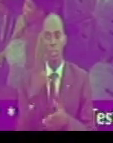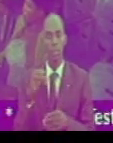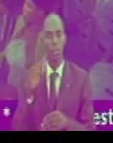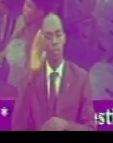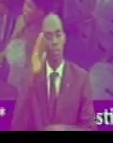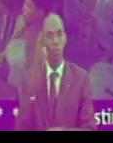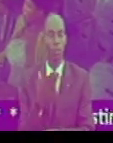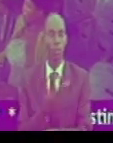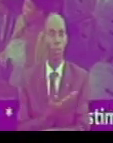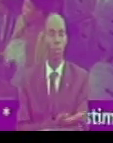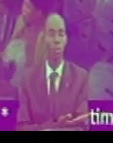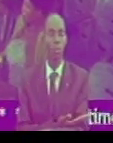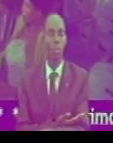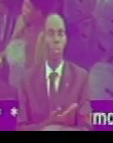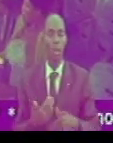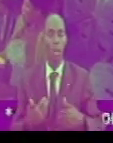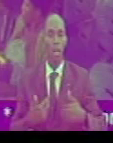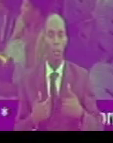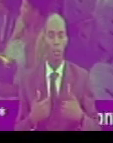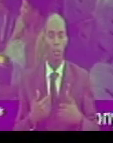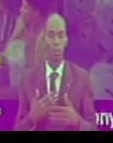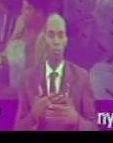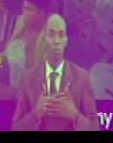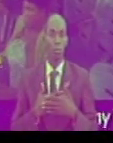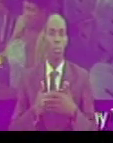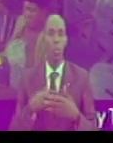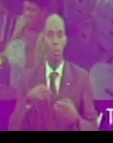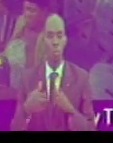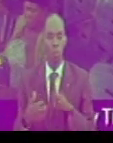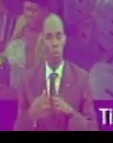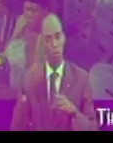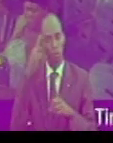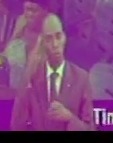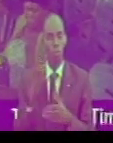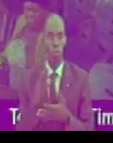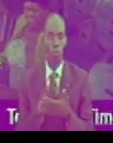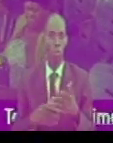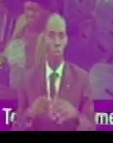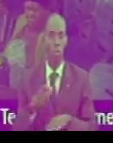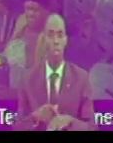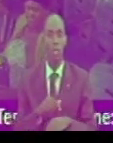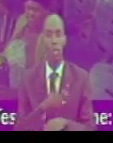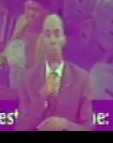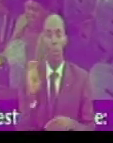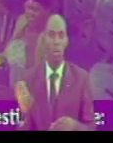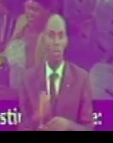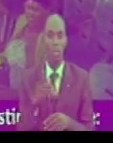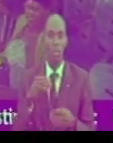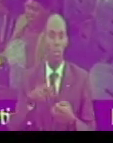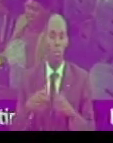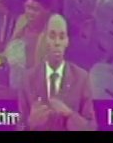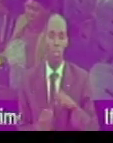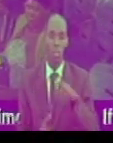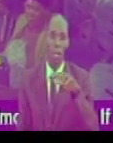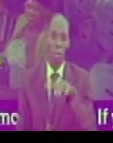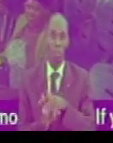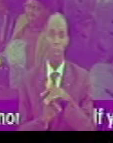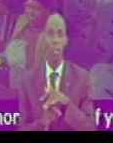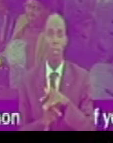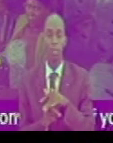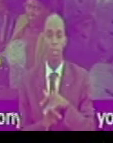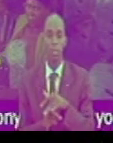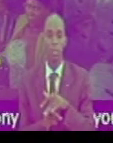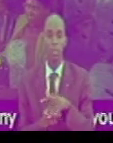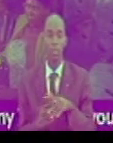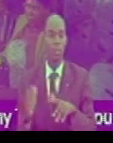the attack starts, they rush him to hospital even as late as 2 a.m. in the night. And so this